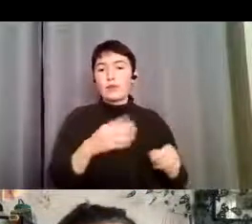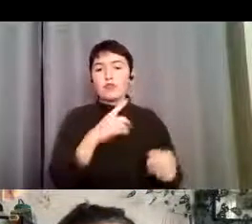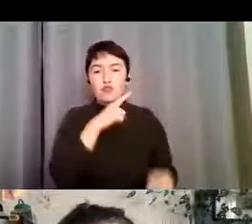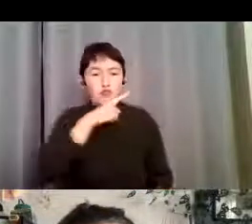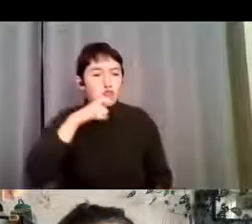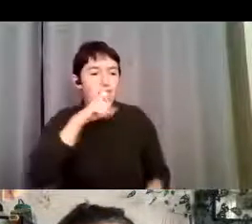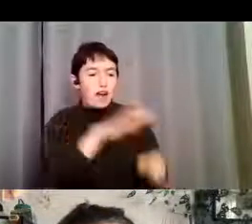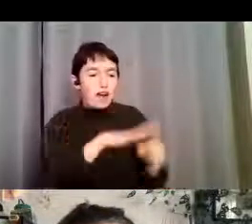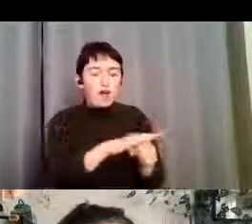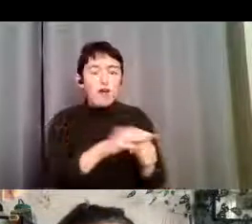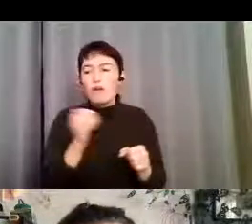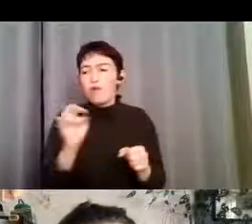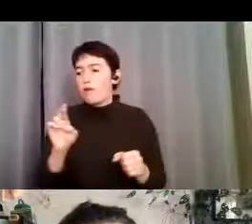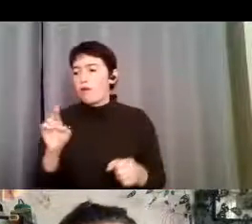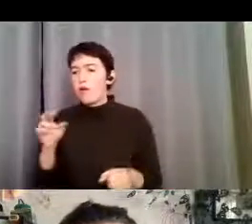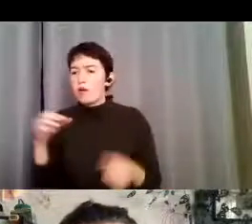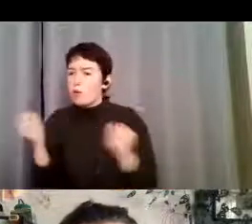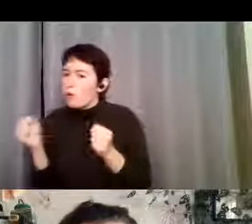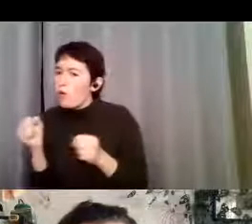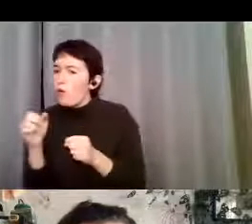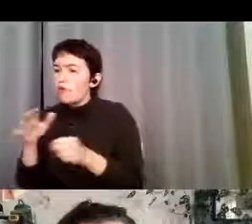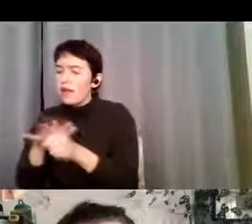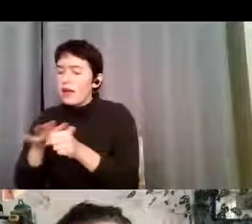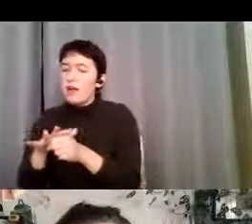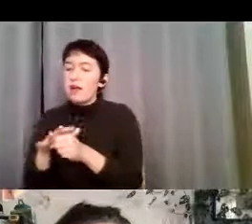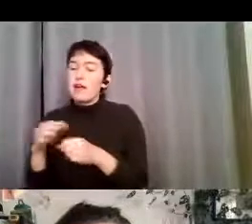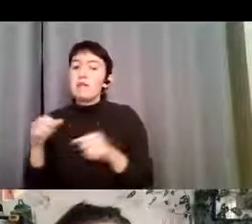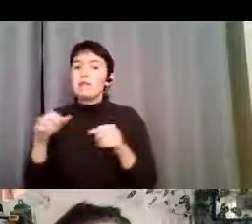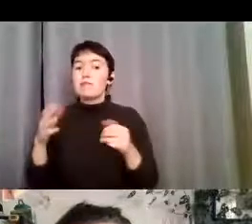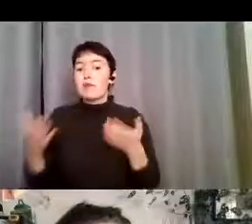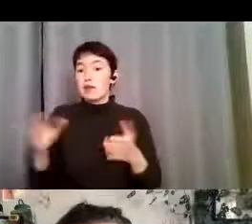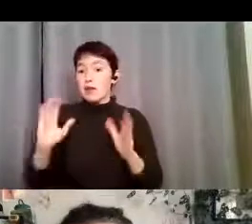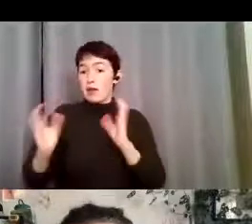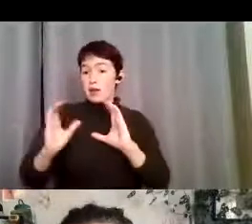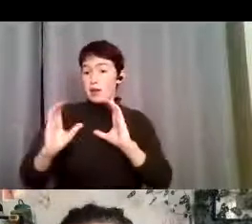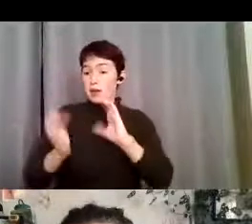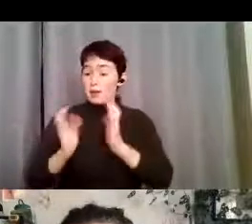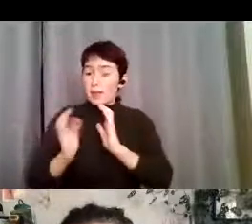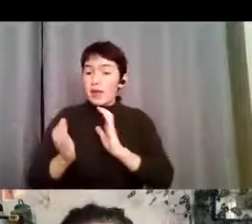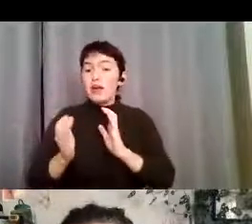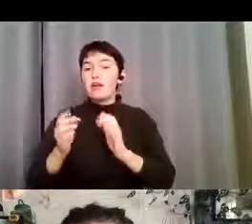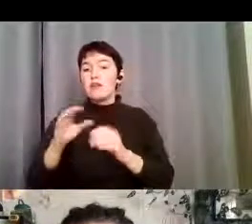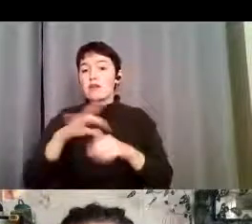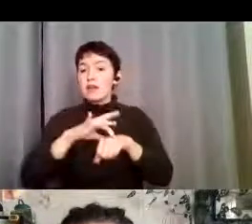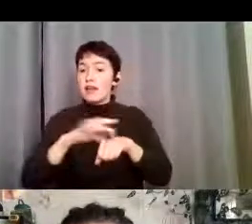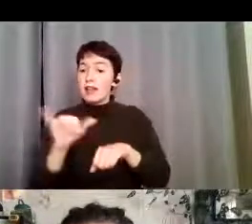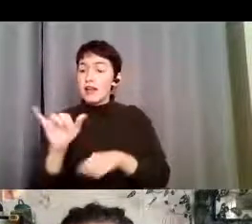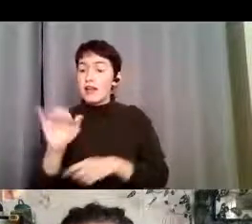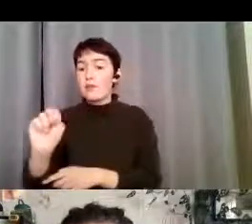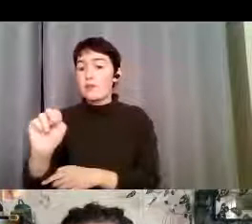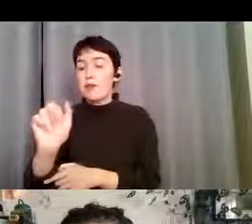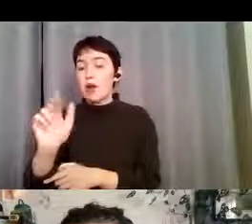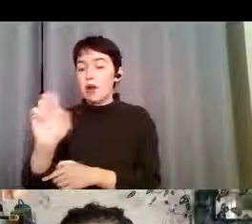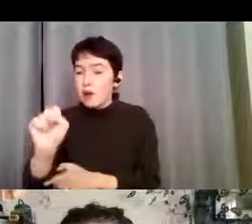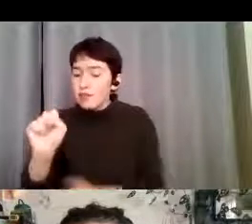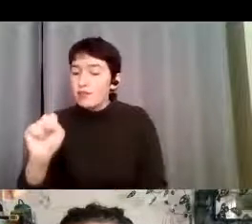remind you of the environment of planets like Mars, for instance. And so actually, in this particular photo, this team of planetary scientists